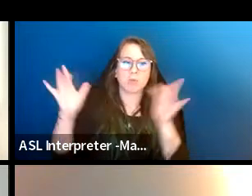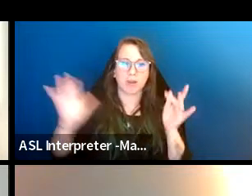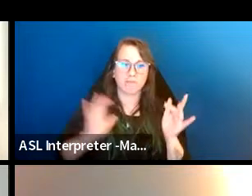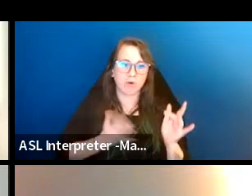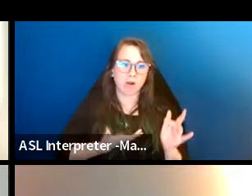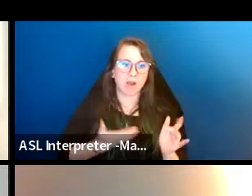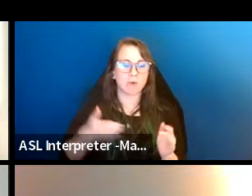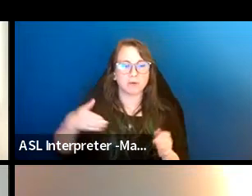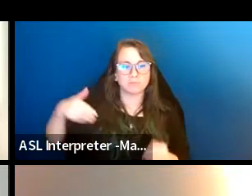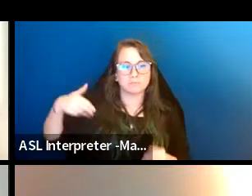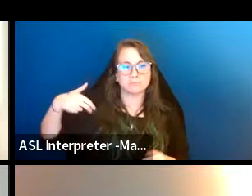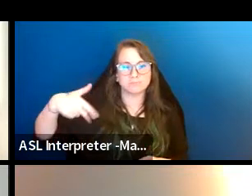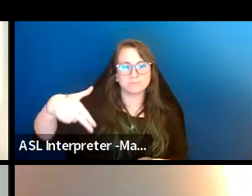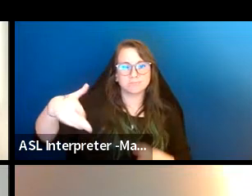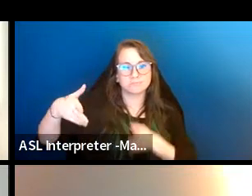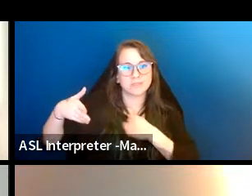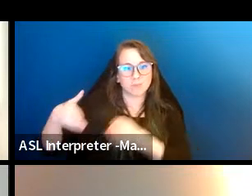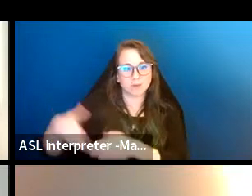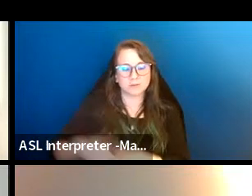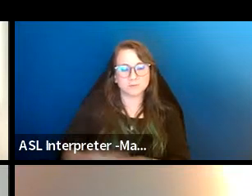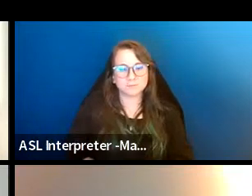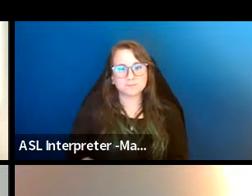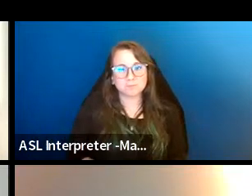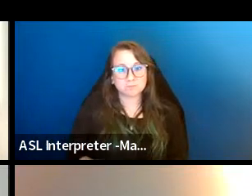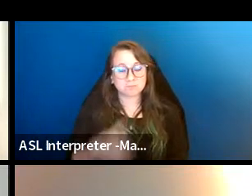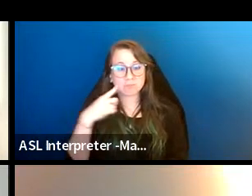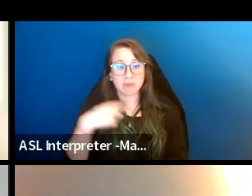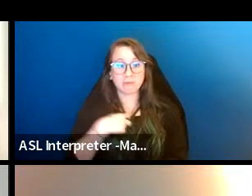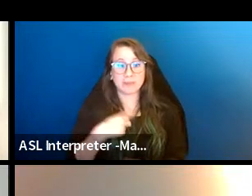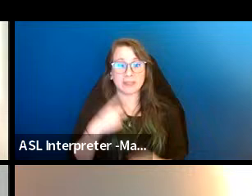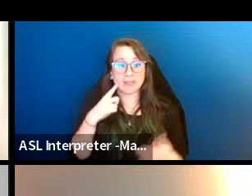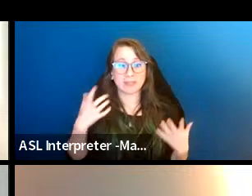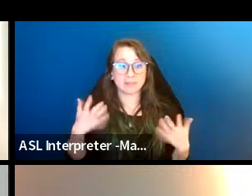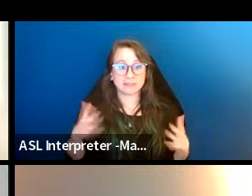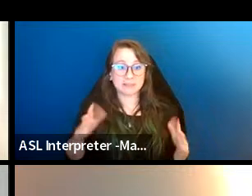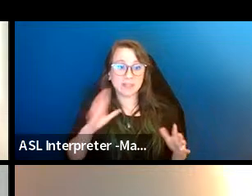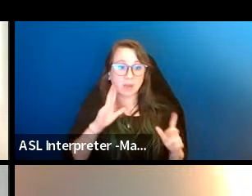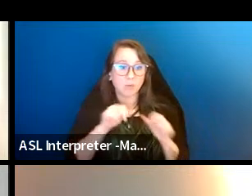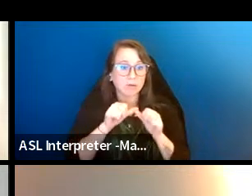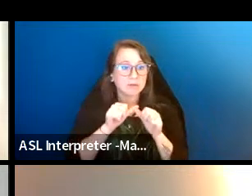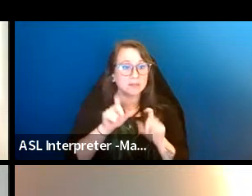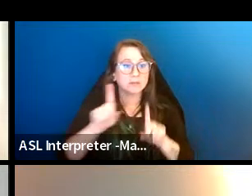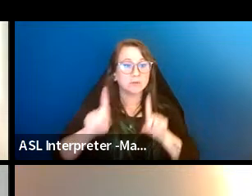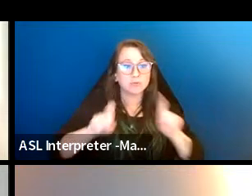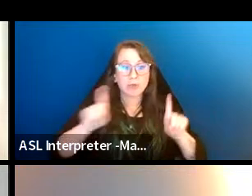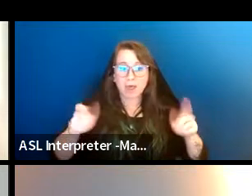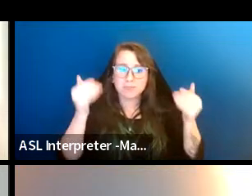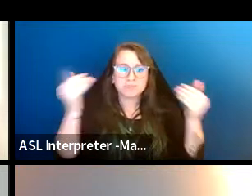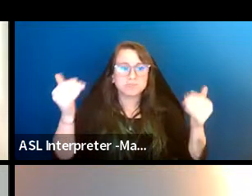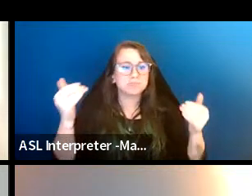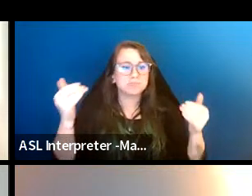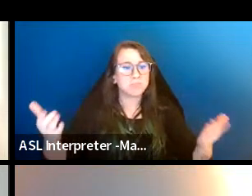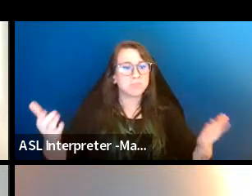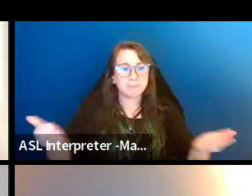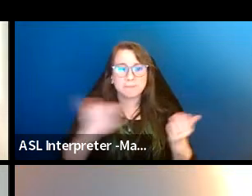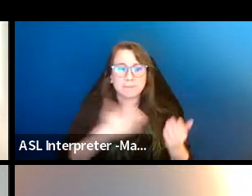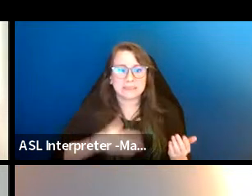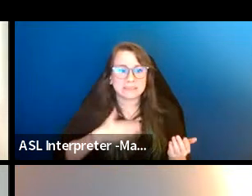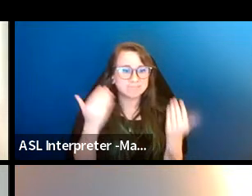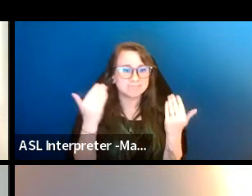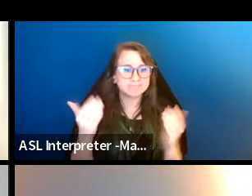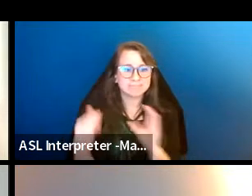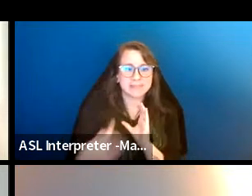sidewalks. For me right now, I think that's about it. I want to continue to ask constituents to email me with any of your concerns, with any of your